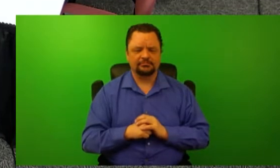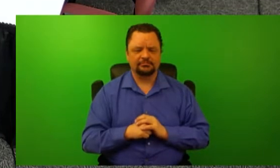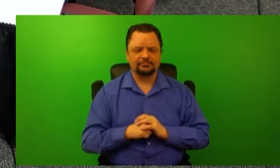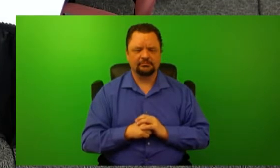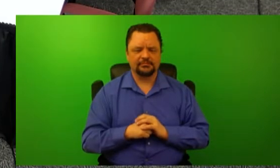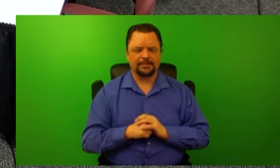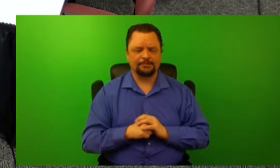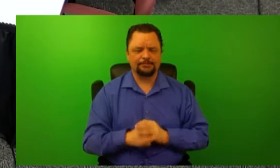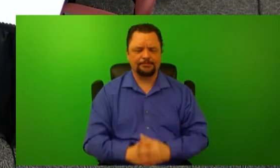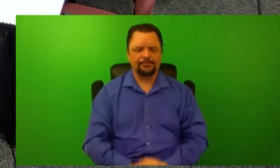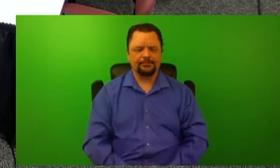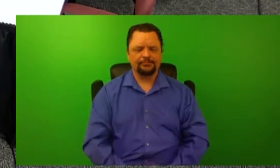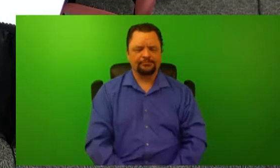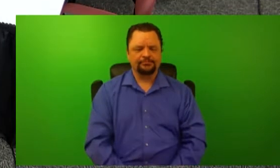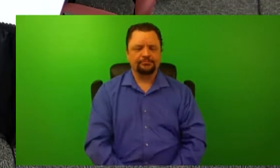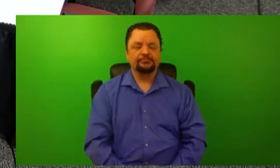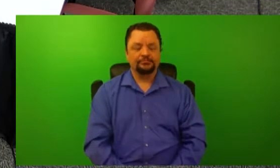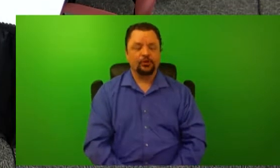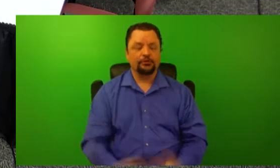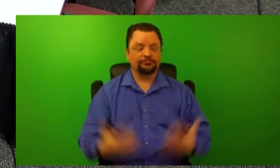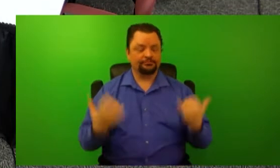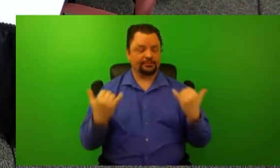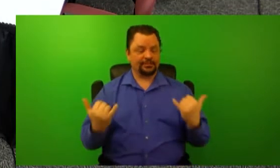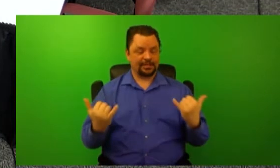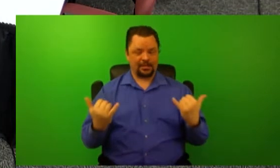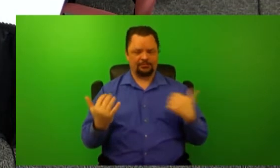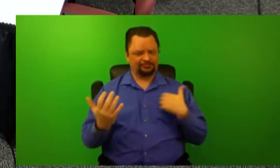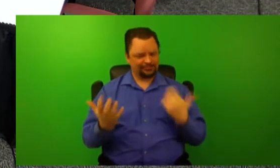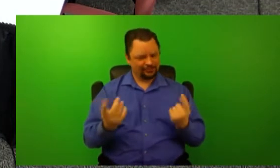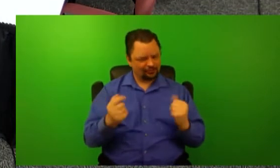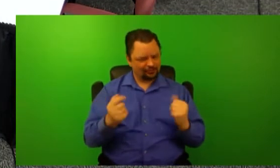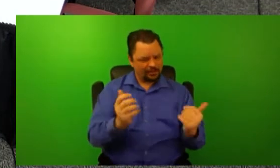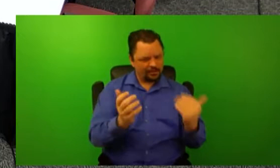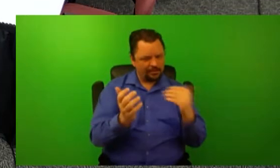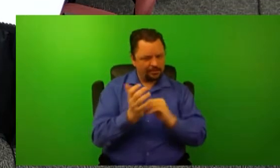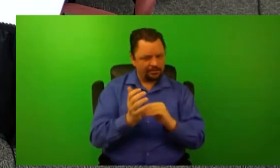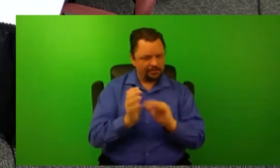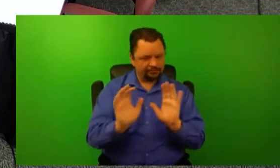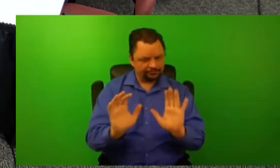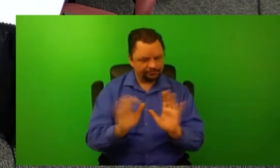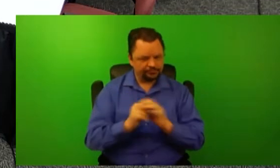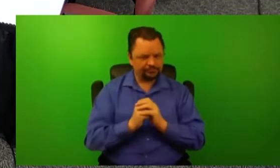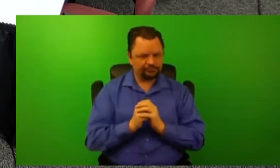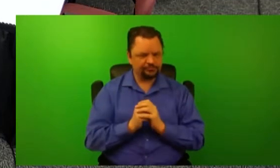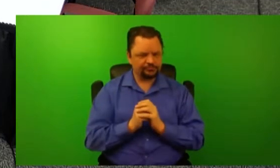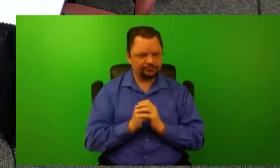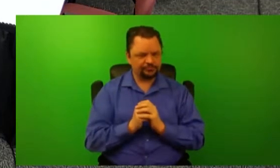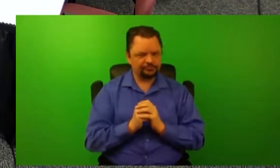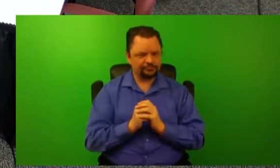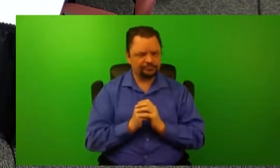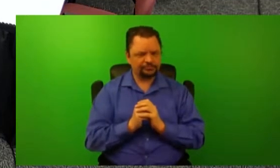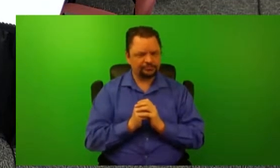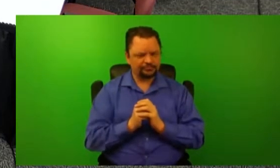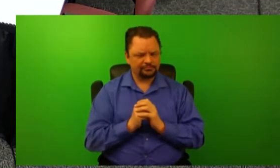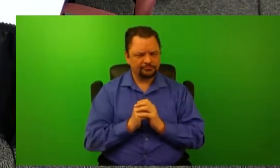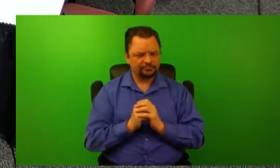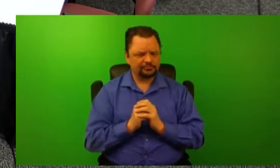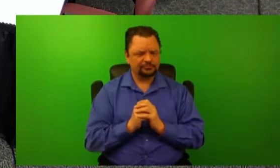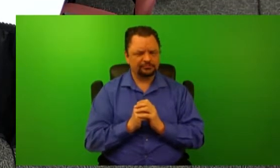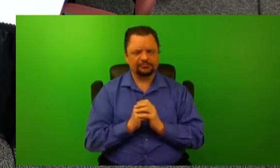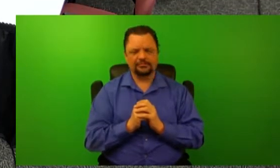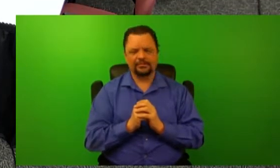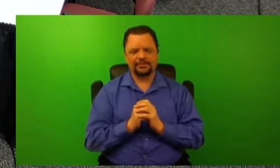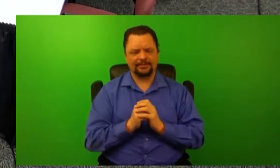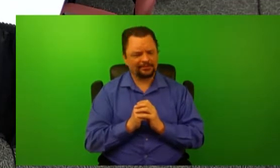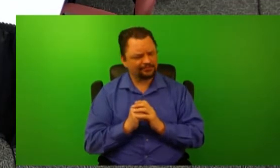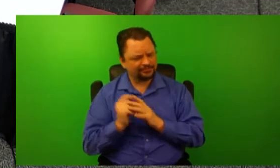Let's try again, and we want to hear what you have to say. Okay. I just want to applaud the